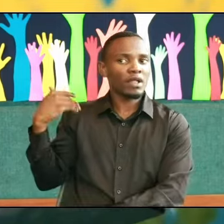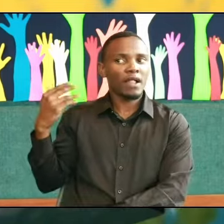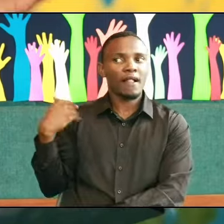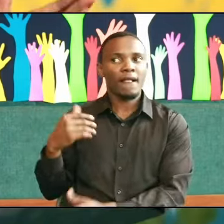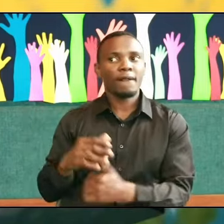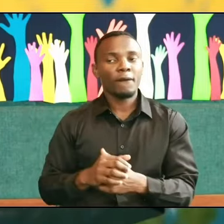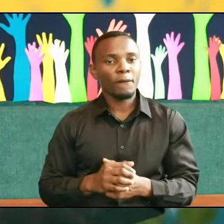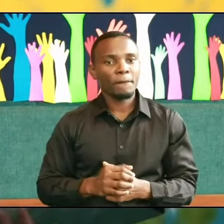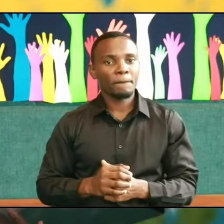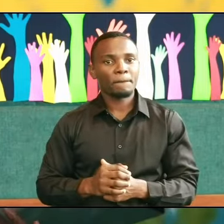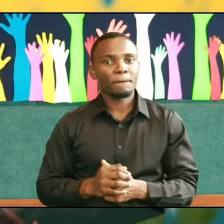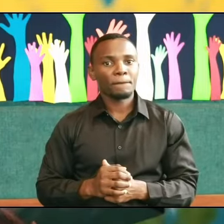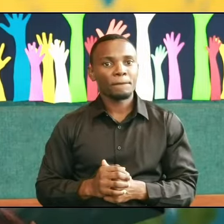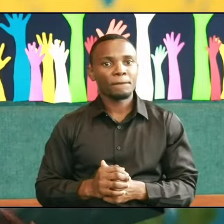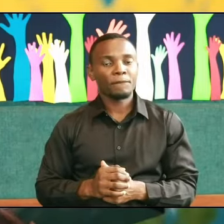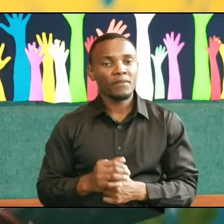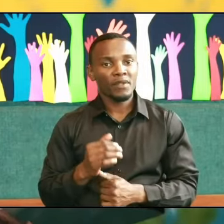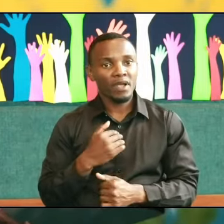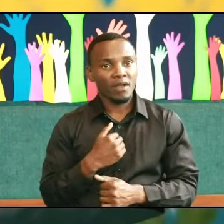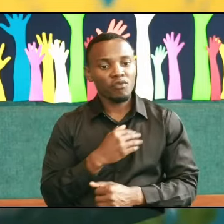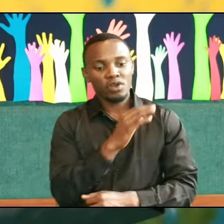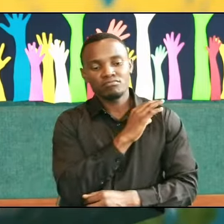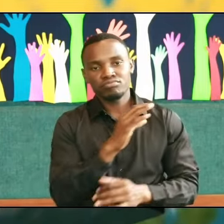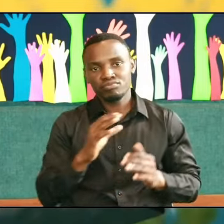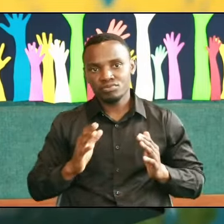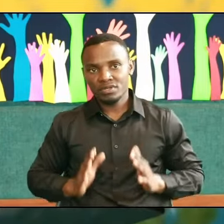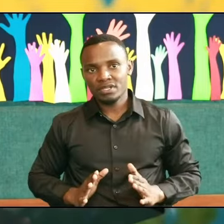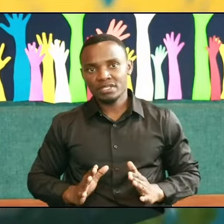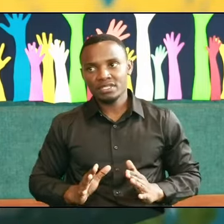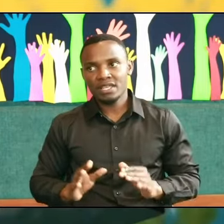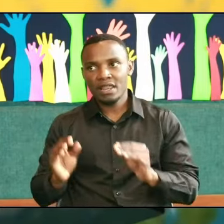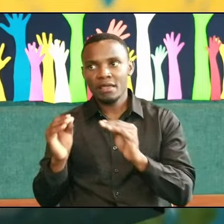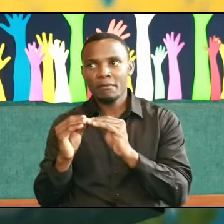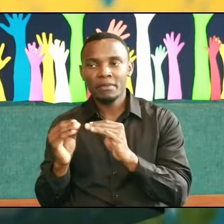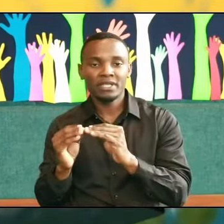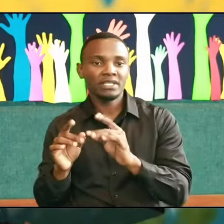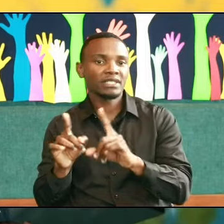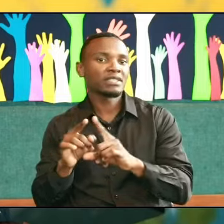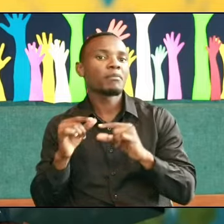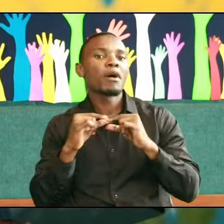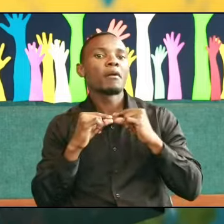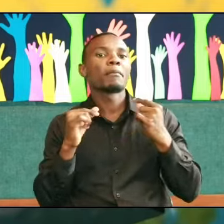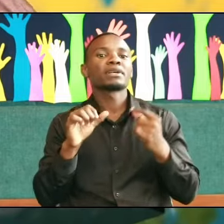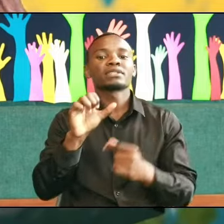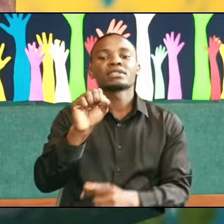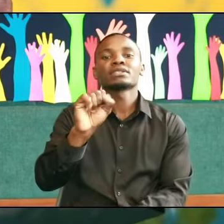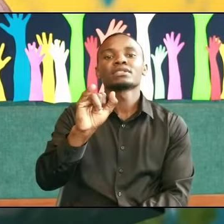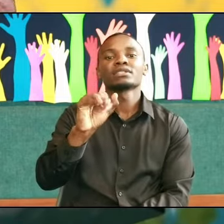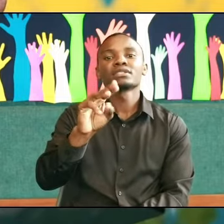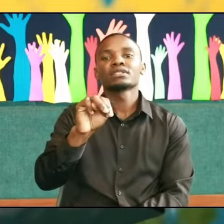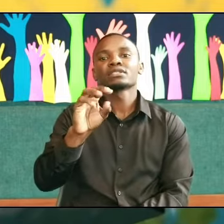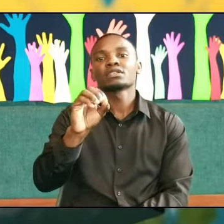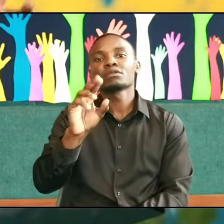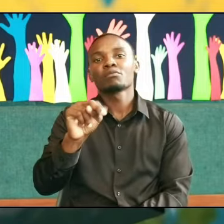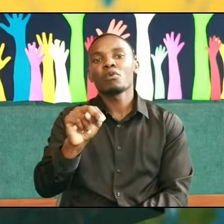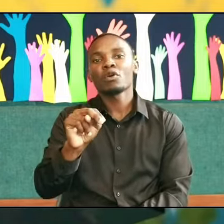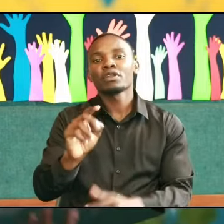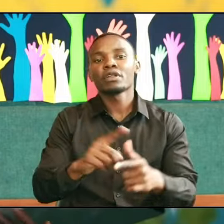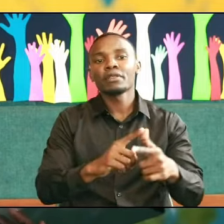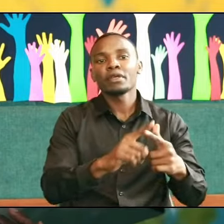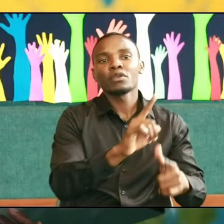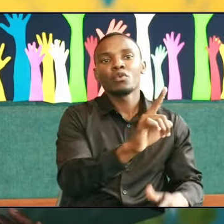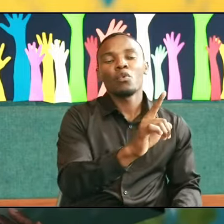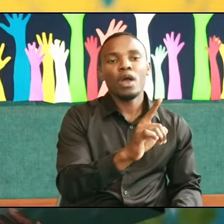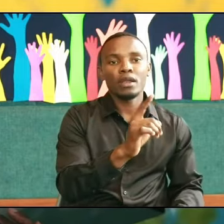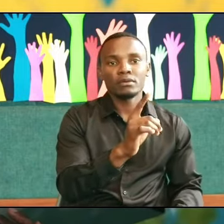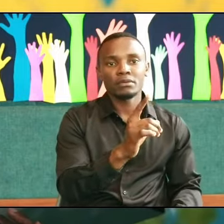It was a Christian meeting like this. And Pastor Simmons was preaching. And a young man said, I want to trust and